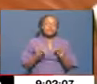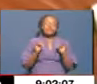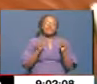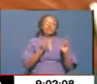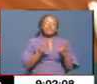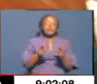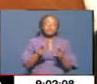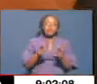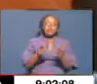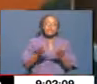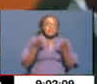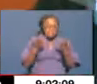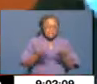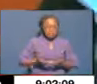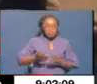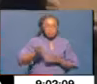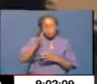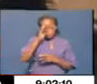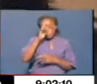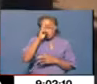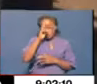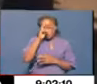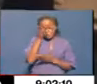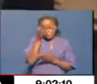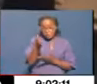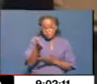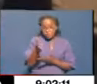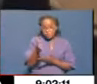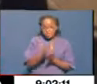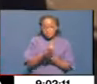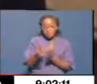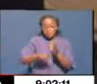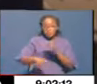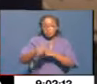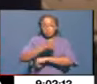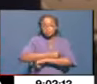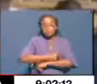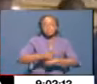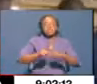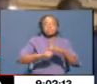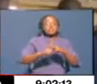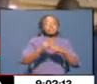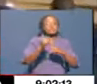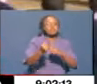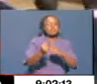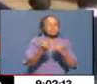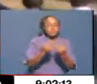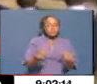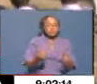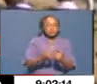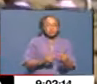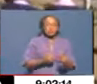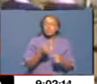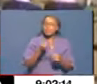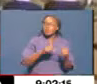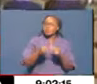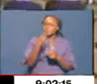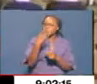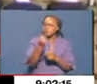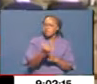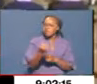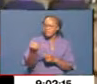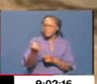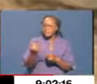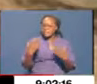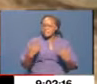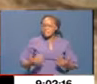heavy police guard. In Ol-Moran Primary School, only 65 pupils out of about 500 pupils